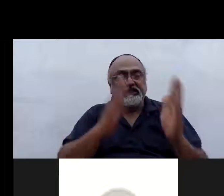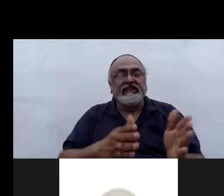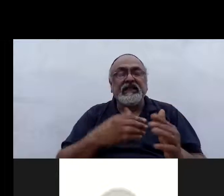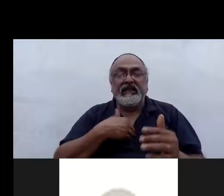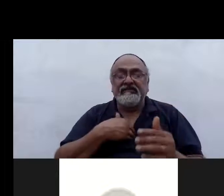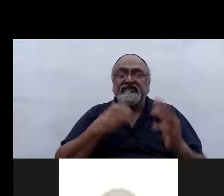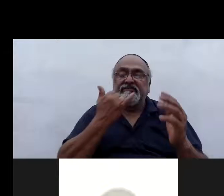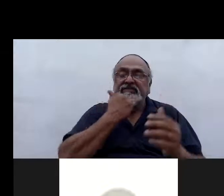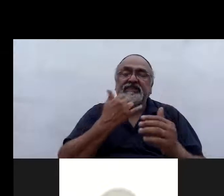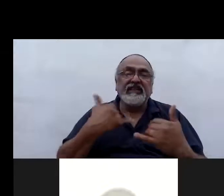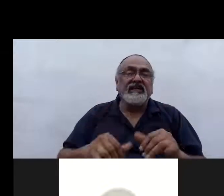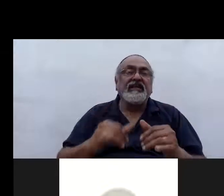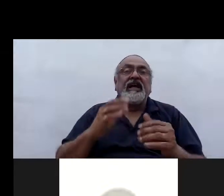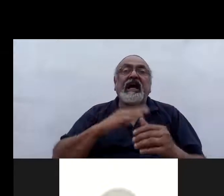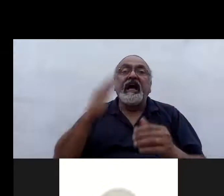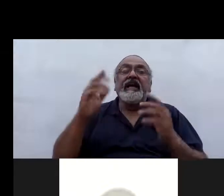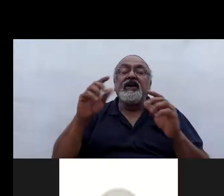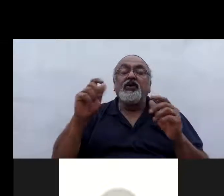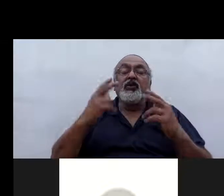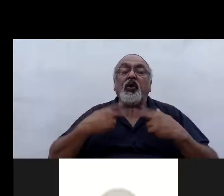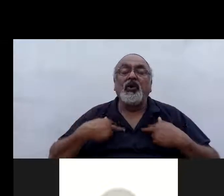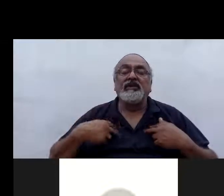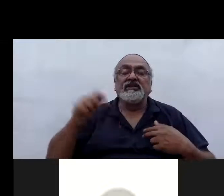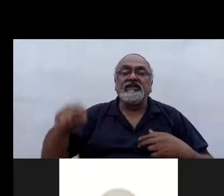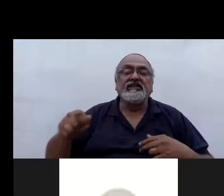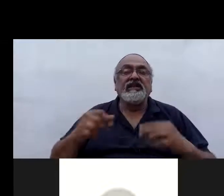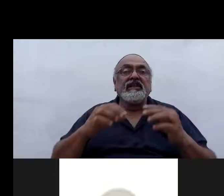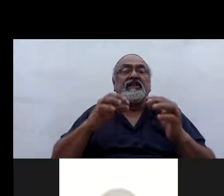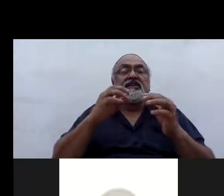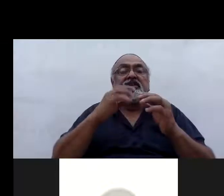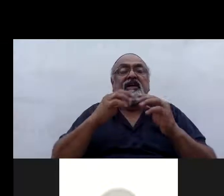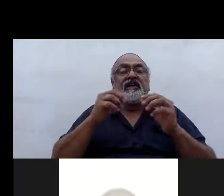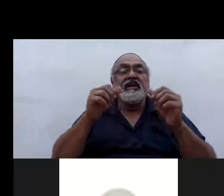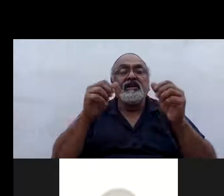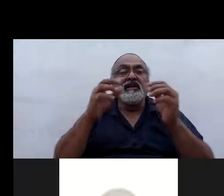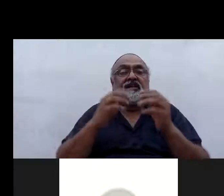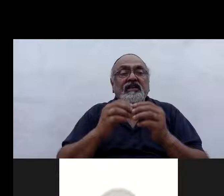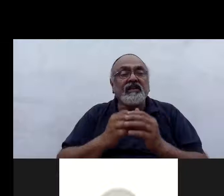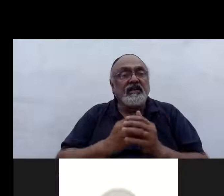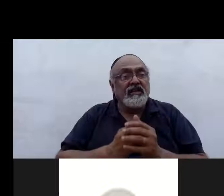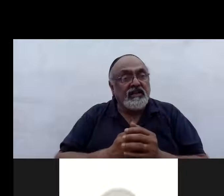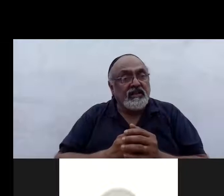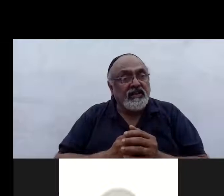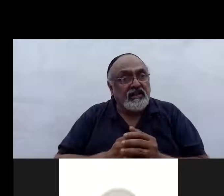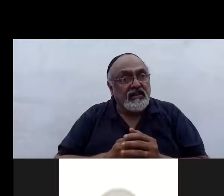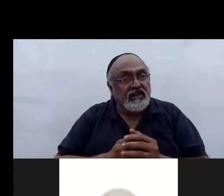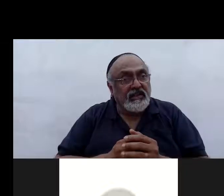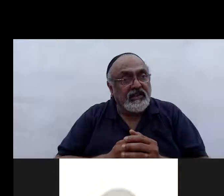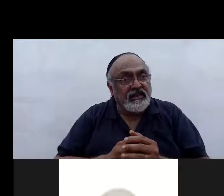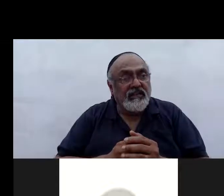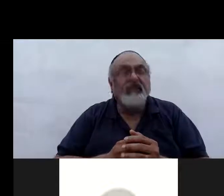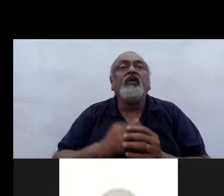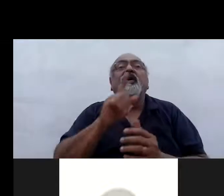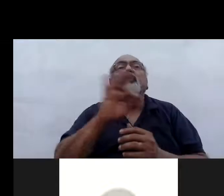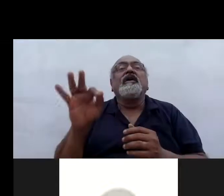blunder. I chose a High Court decision, and in a week or two, the person